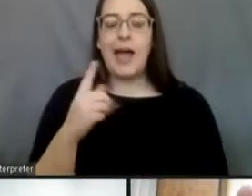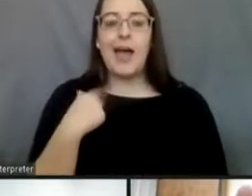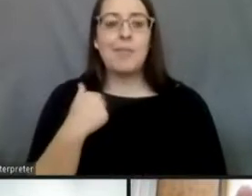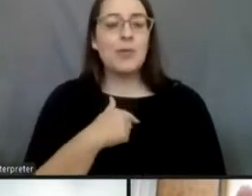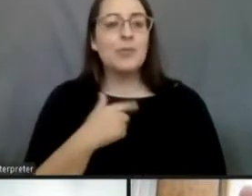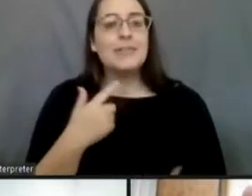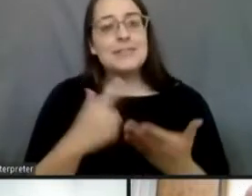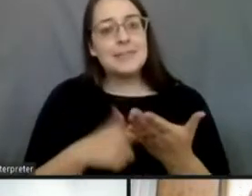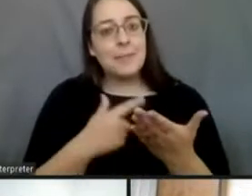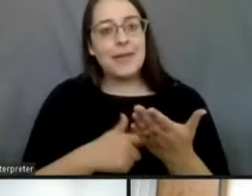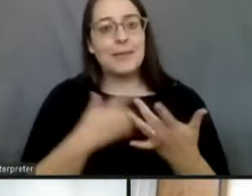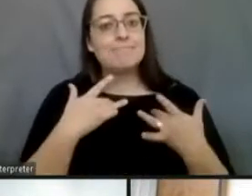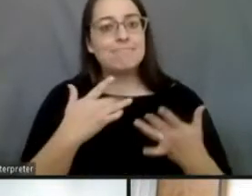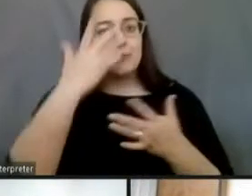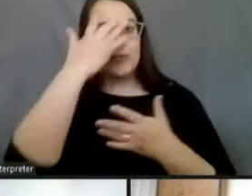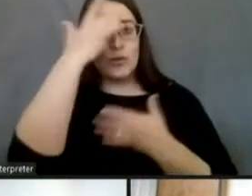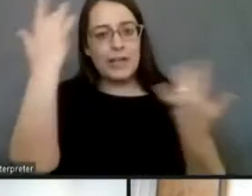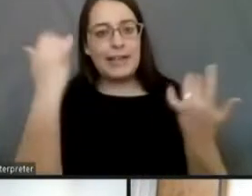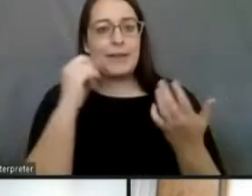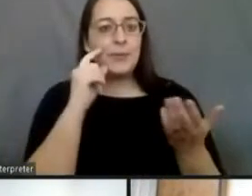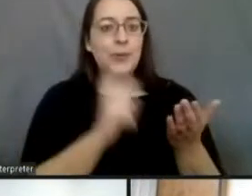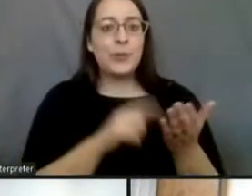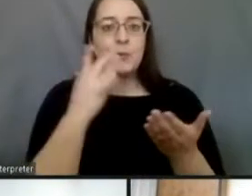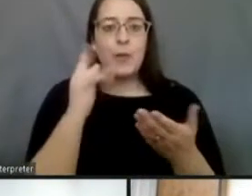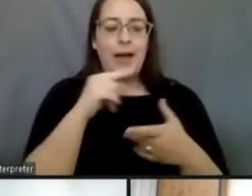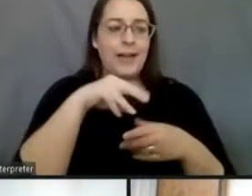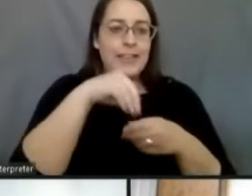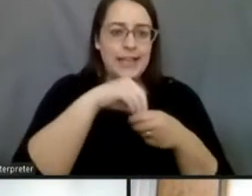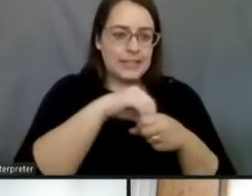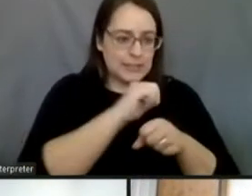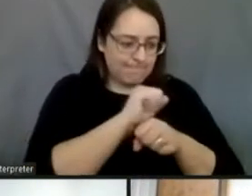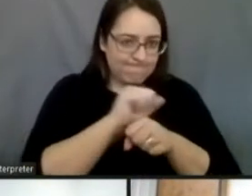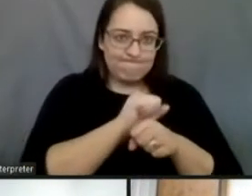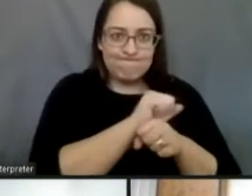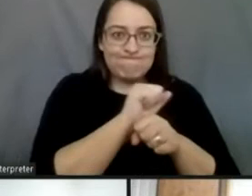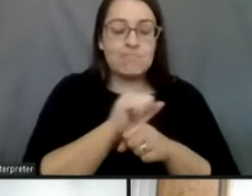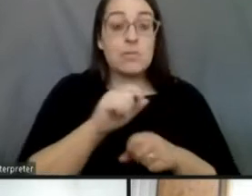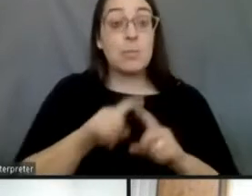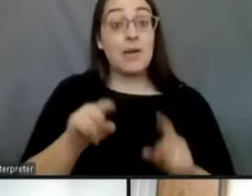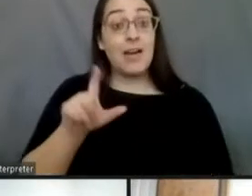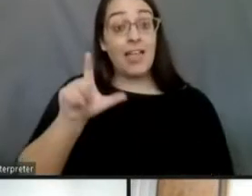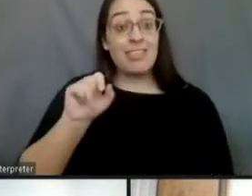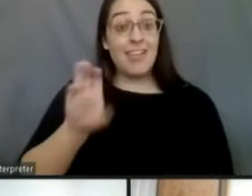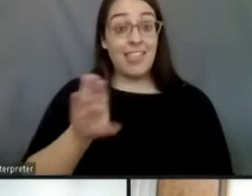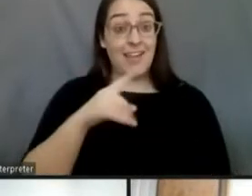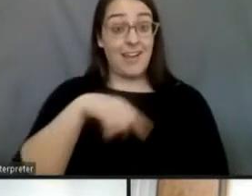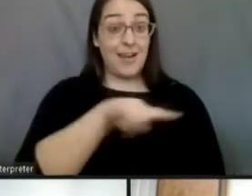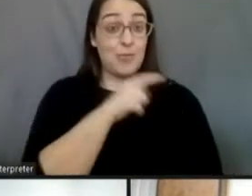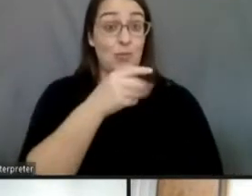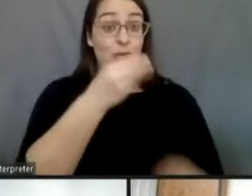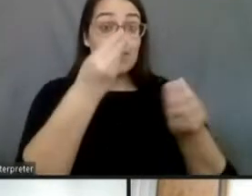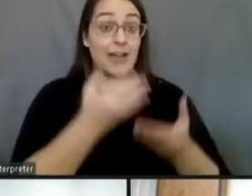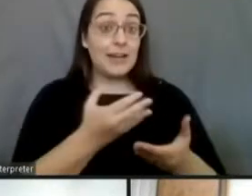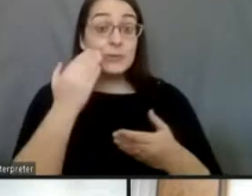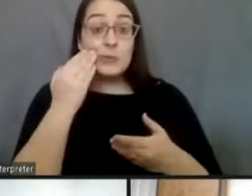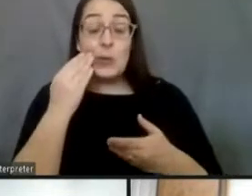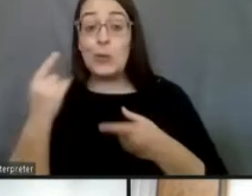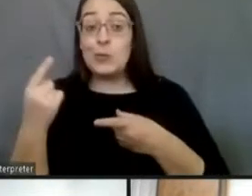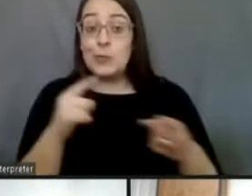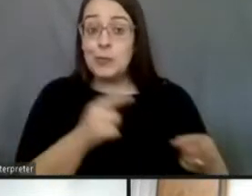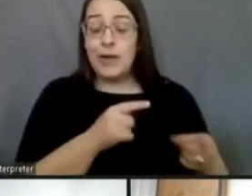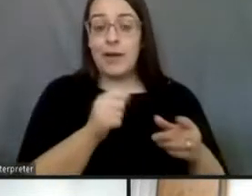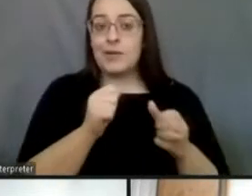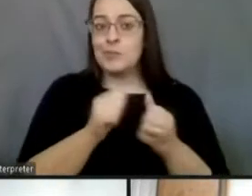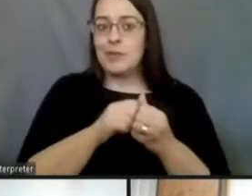about and we don't notice because they are behind the curtain doing the work, yet they're the ones letting us know what is going on, giving us